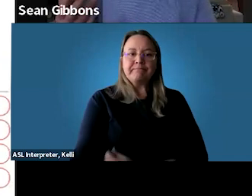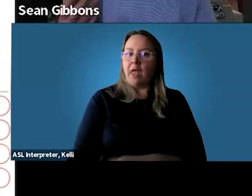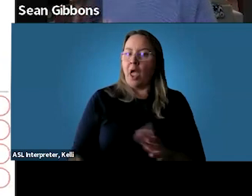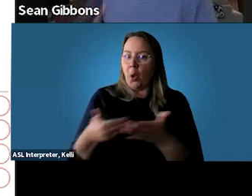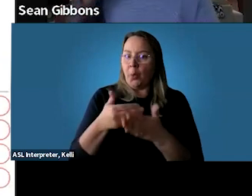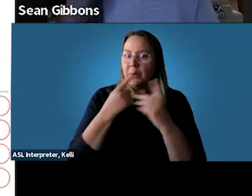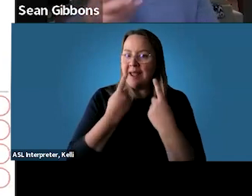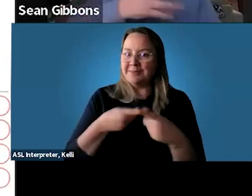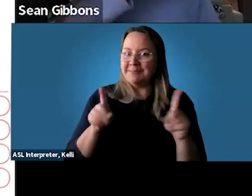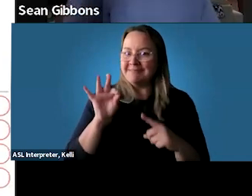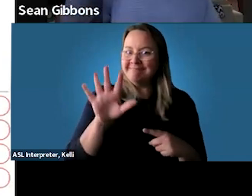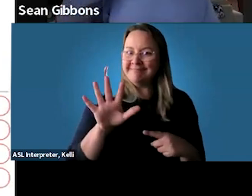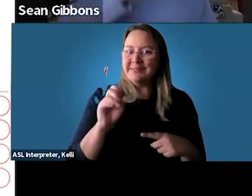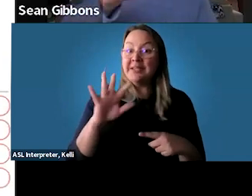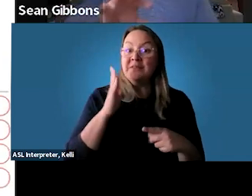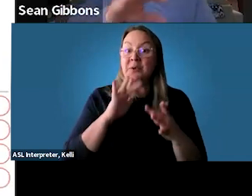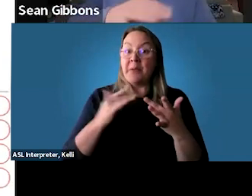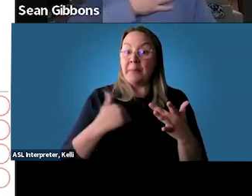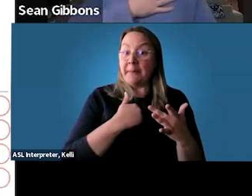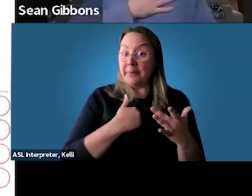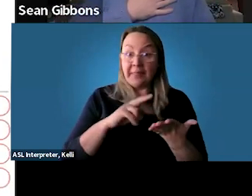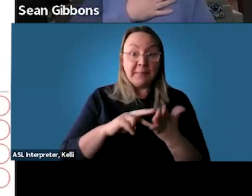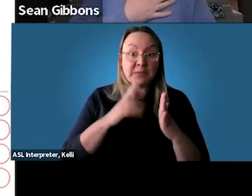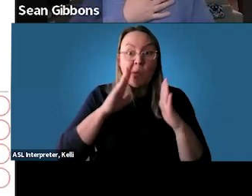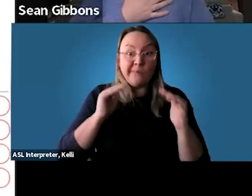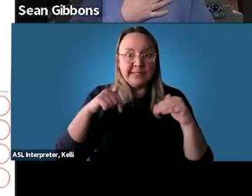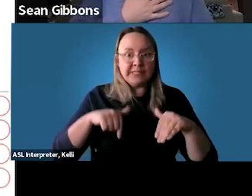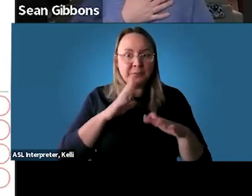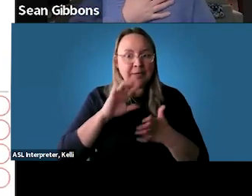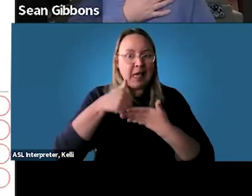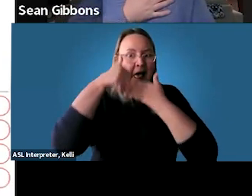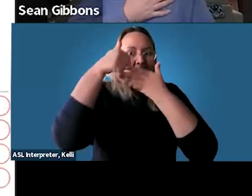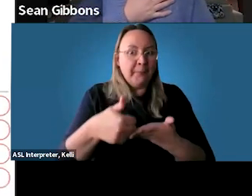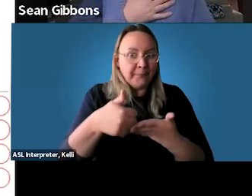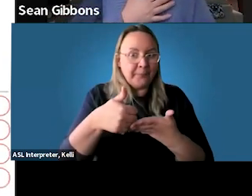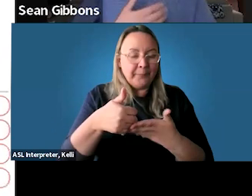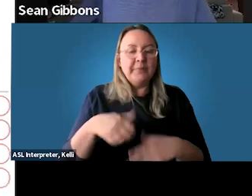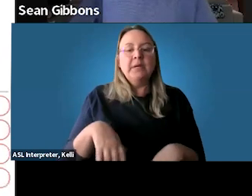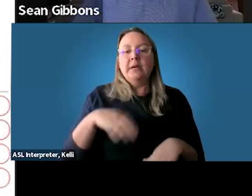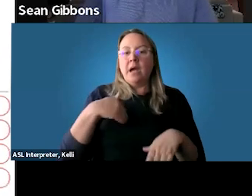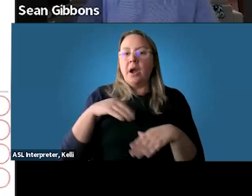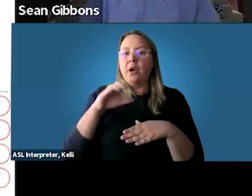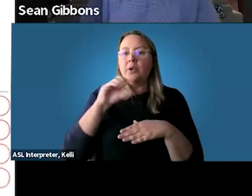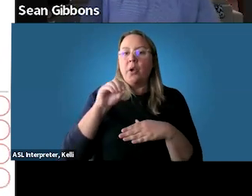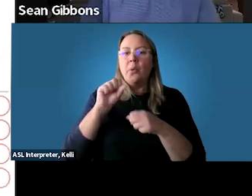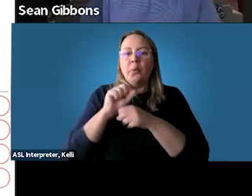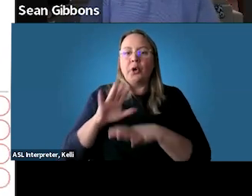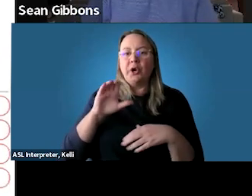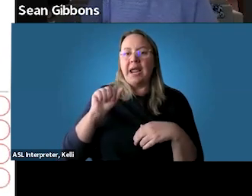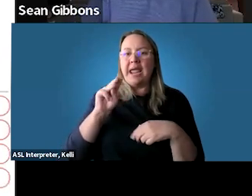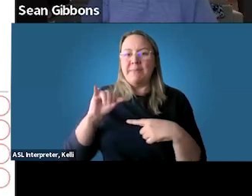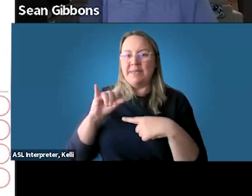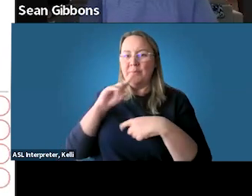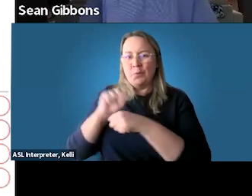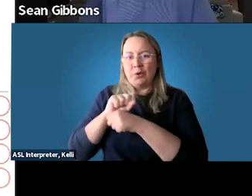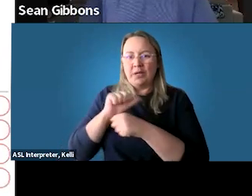announcement I get to tell you all about. So if you're a network member, we hope this is going to be tremendously helpful to you. Our colleague Amy has been working diligently along